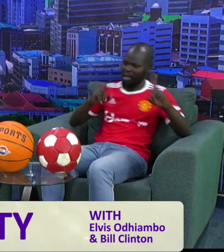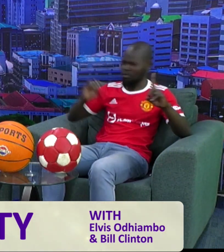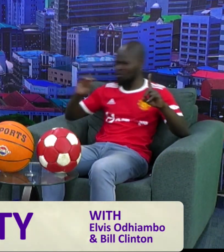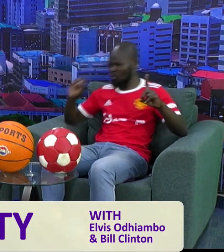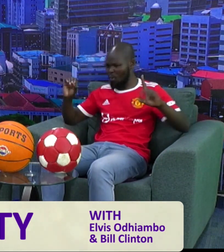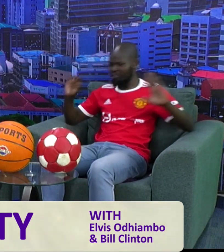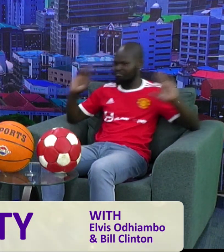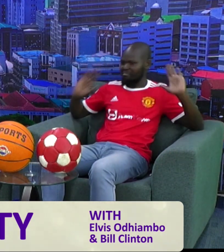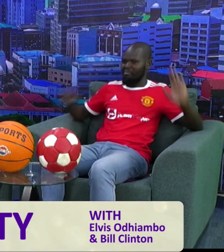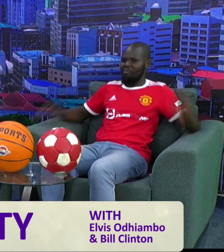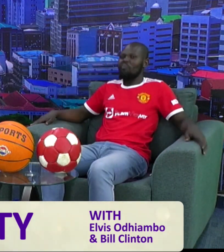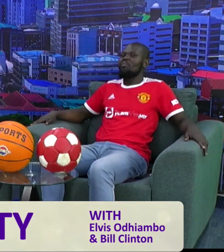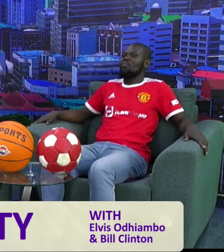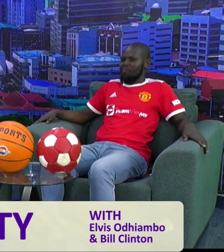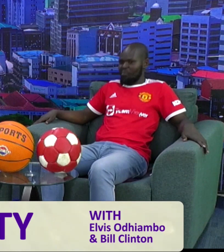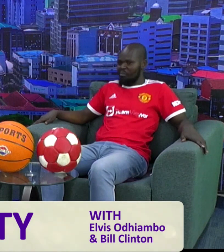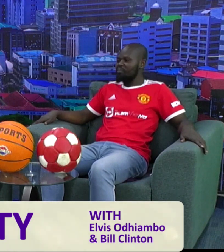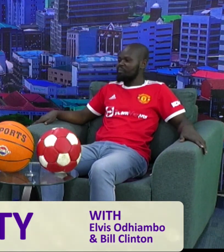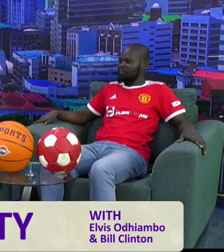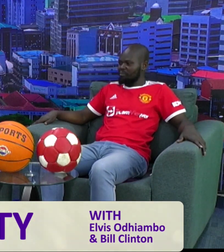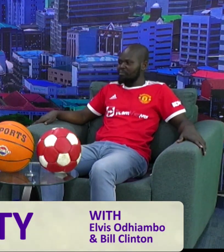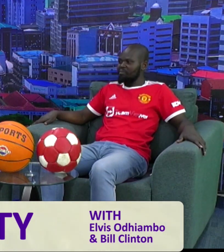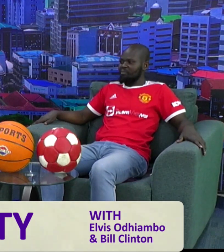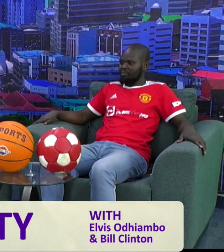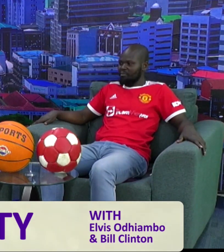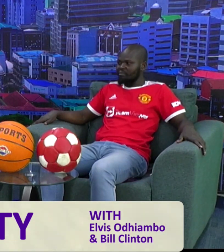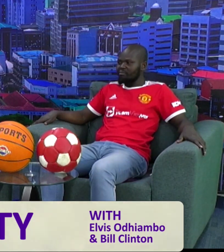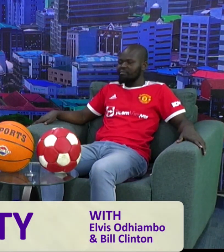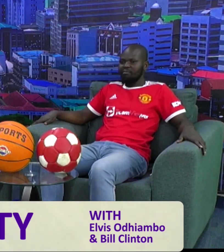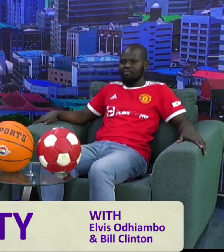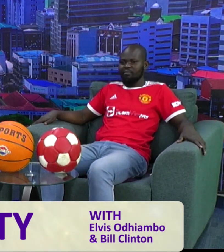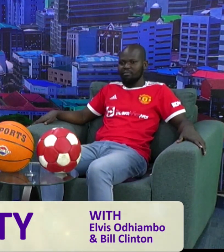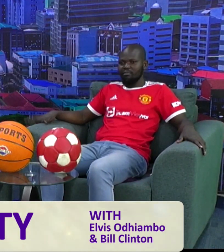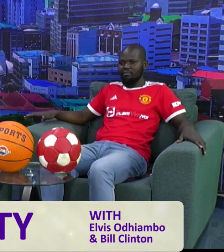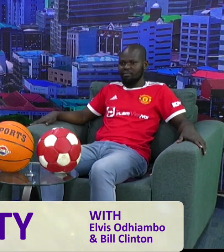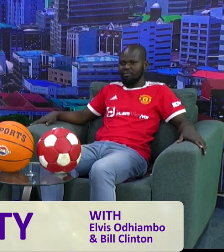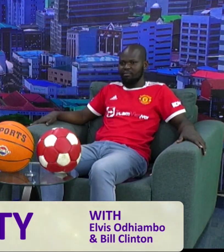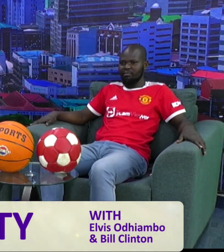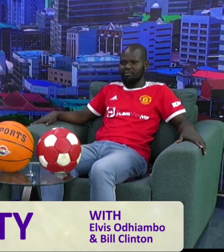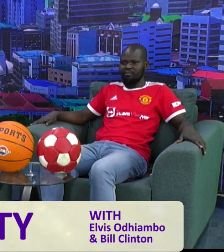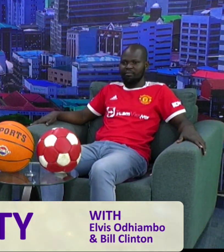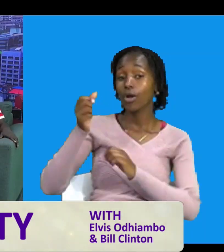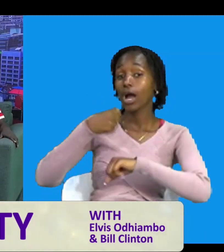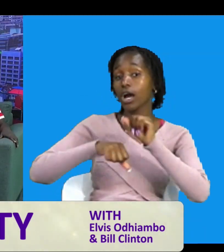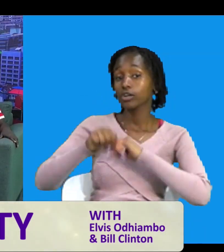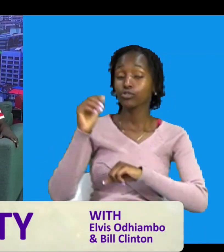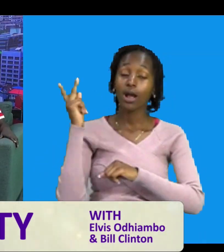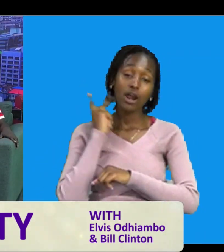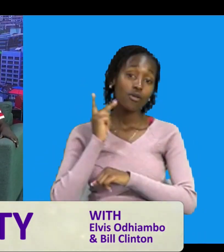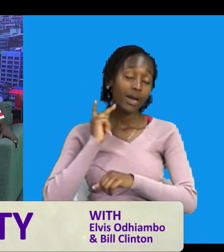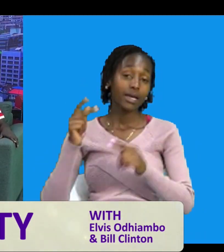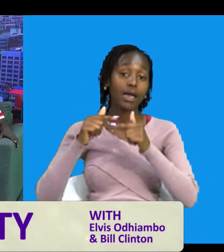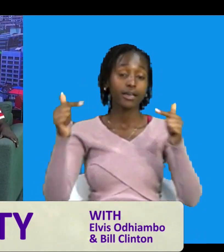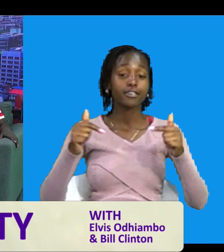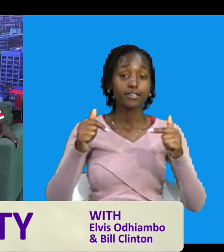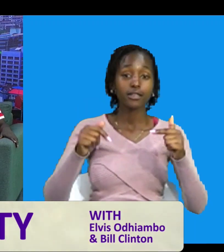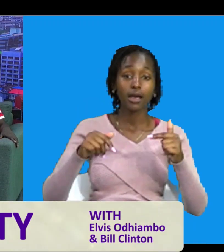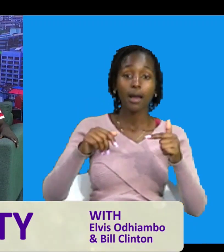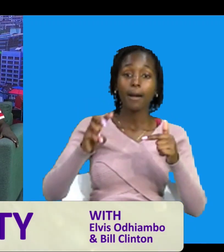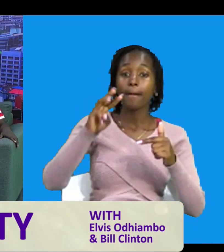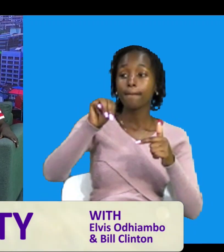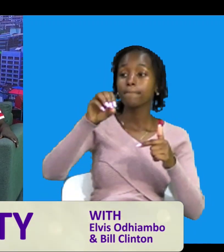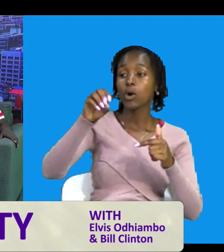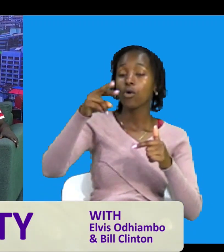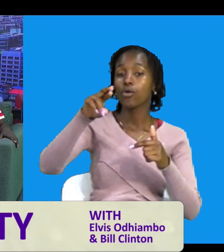Sofapaka, or I think 1-0 against Sofapaka. Right, and of course tomorrow's action, Kariobangi Sharks play against Muhoroni